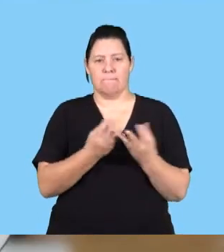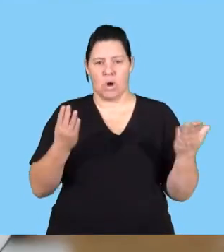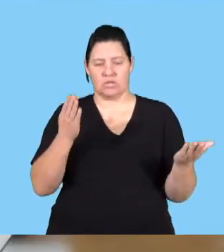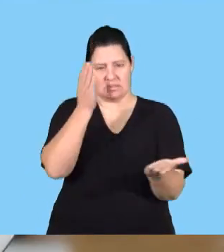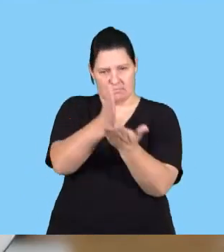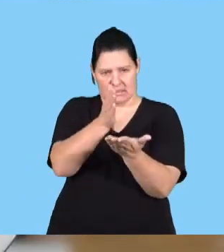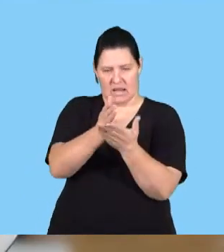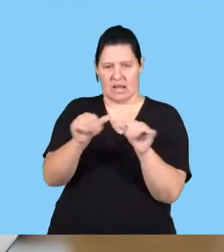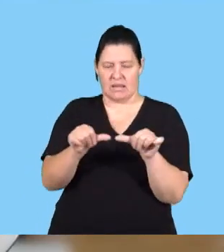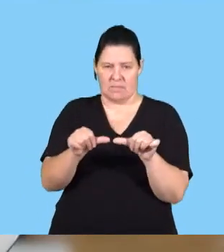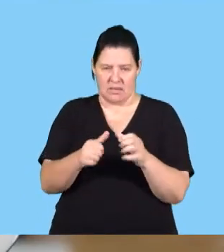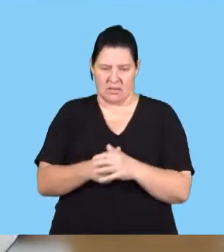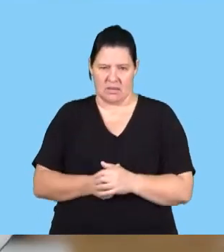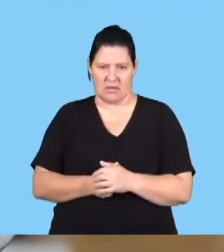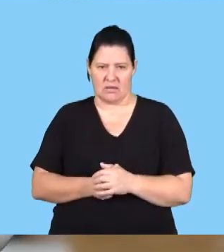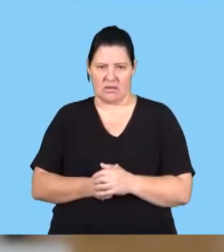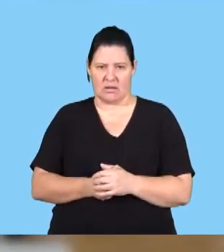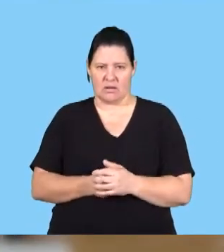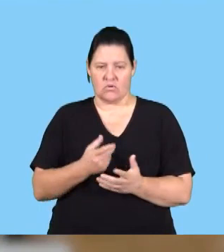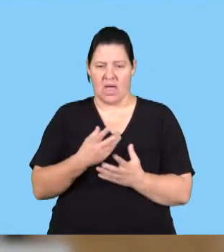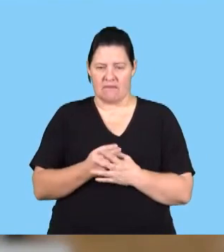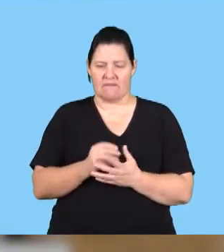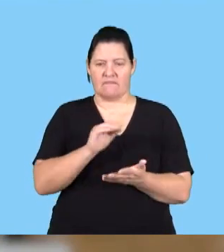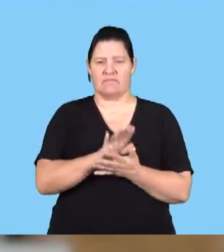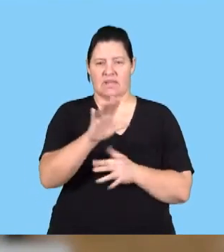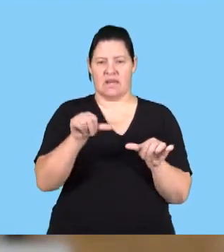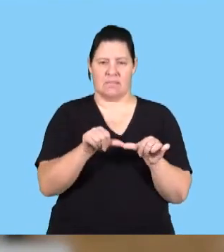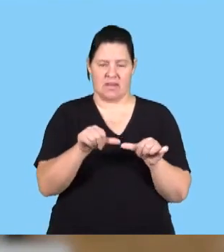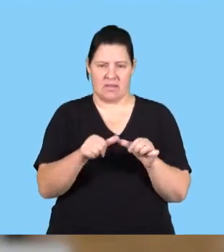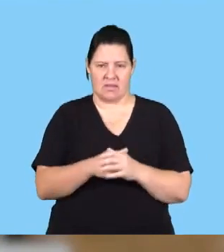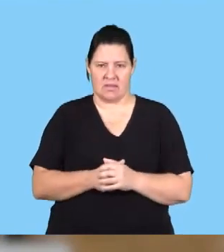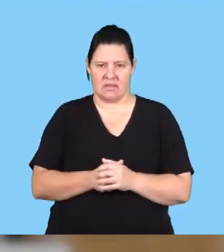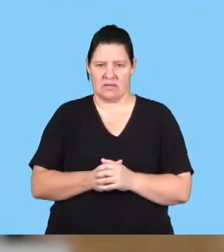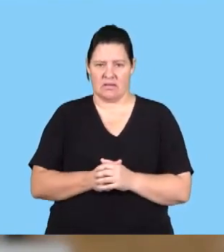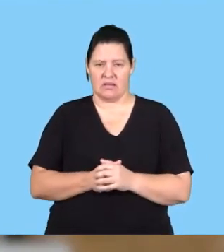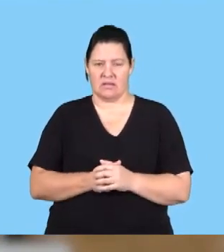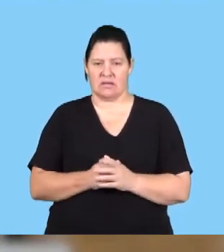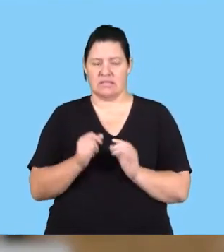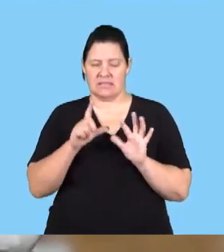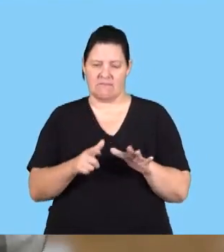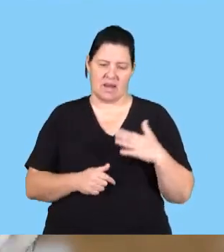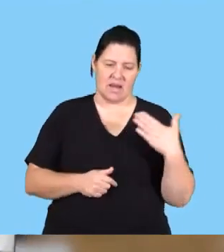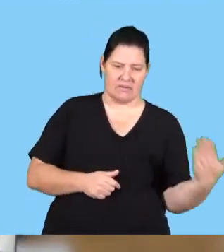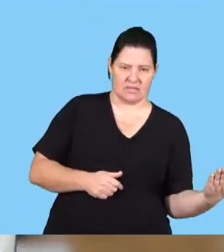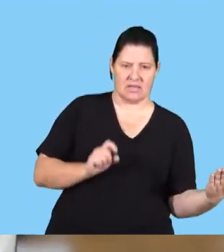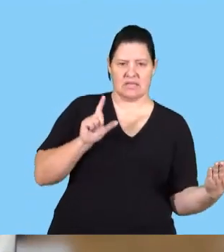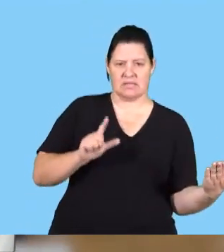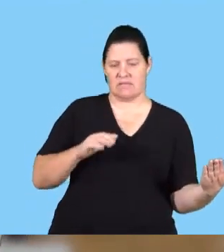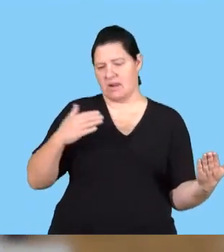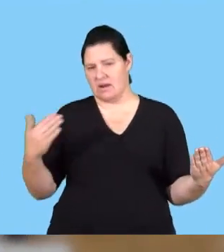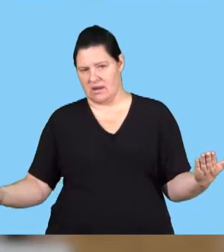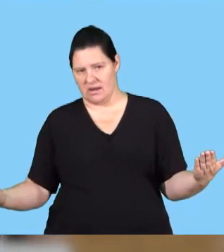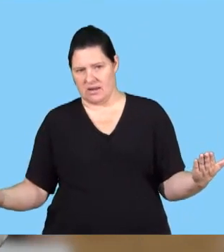median? It's the most middle number. Now, looking at this, we have 15 numbers. So, meaning we're going to have 7 numbers on our